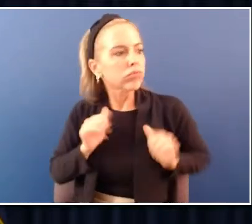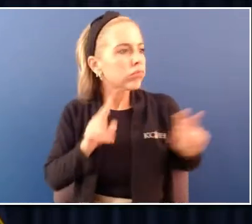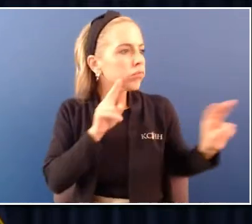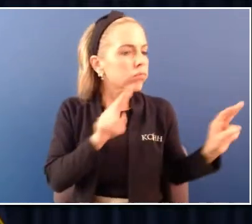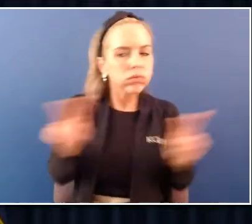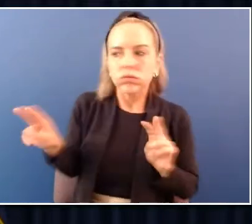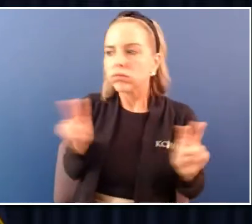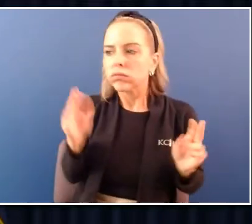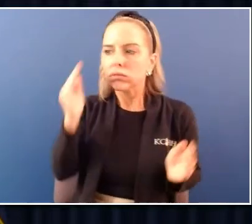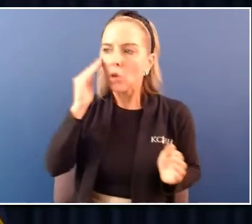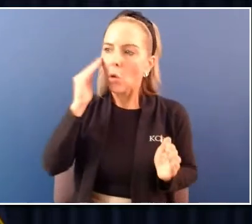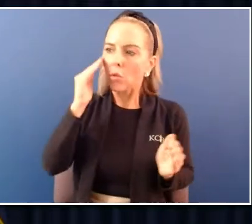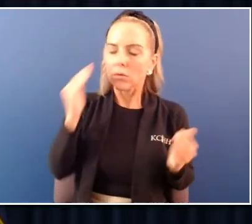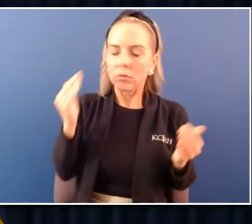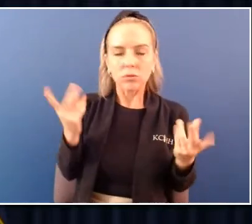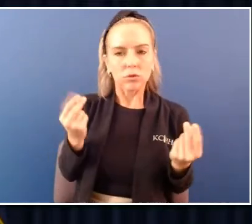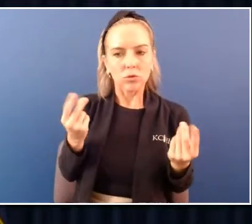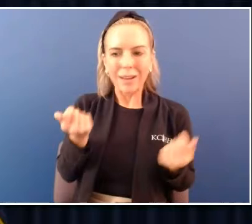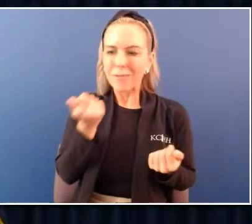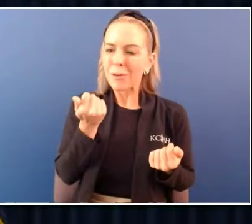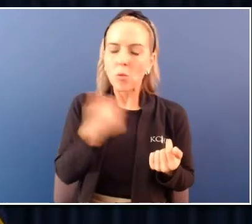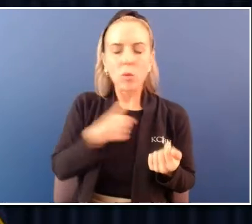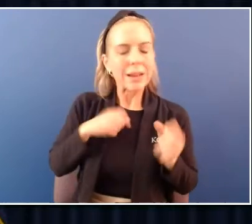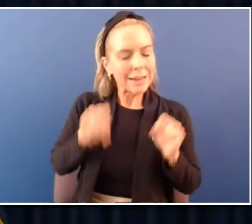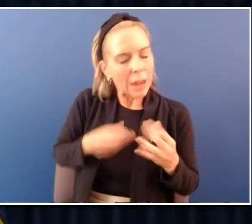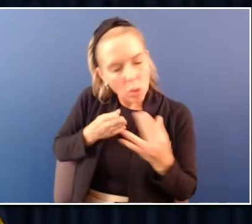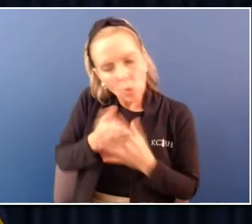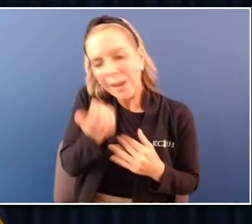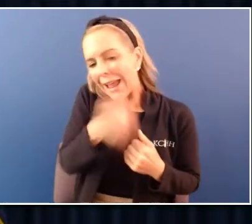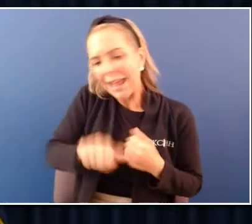through any type of weather, no matter how difficult.